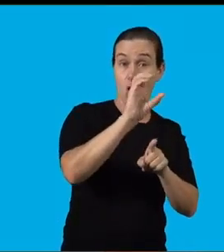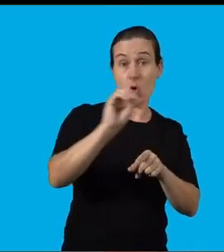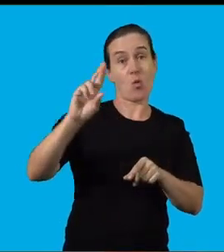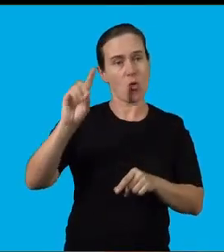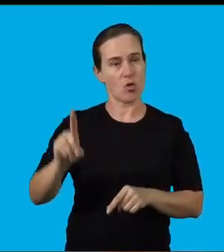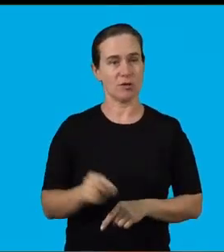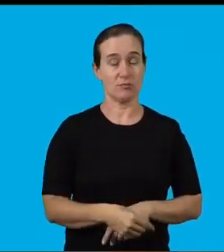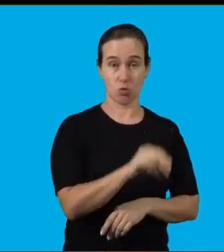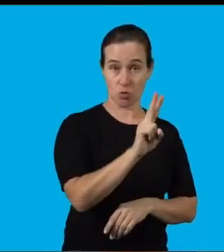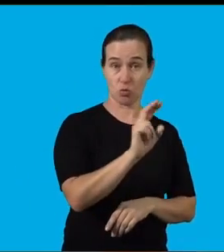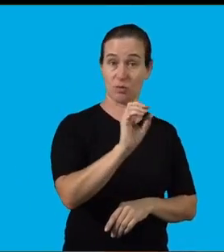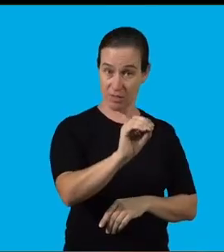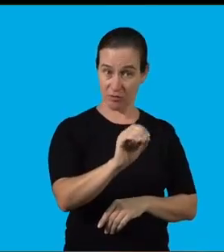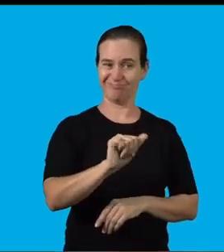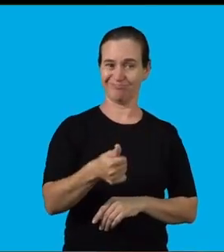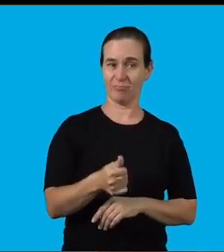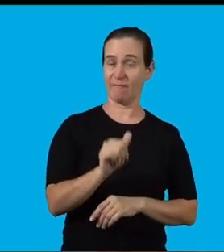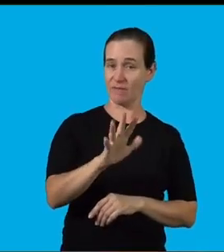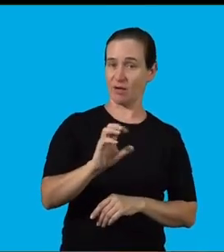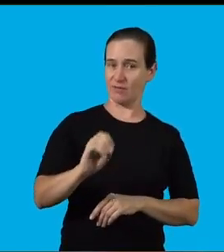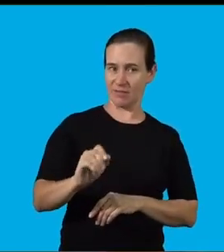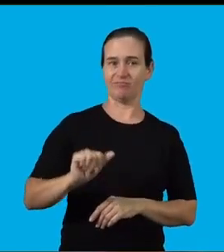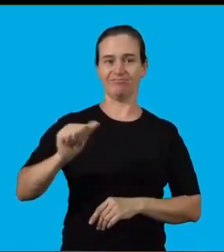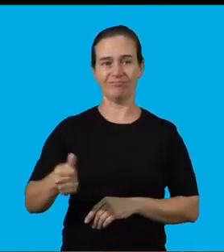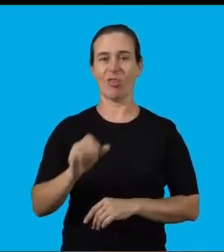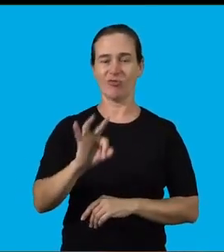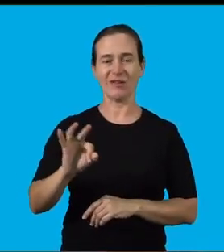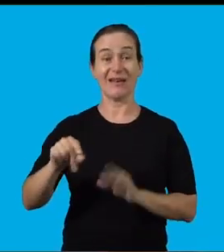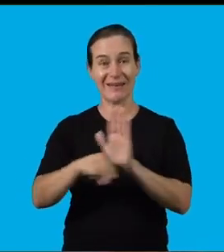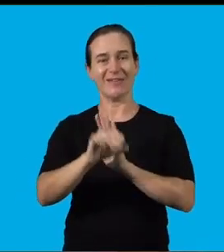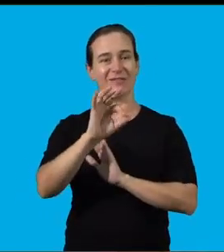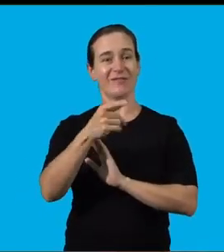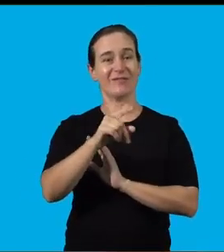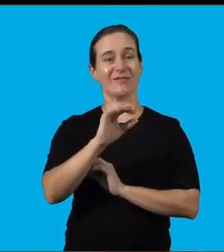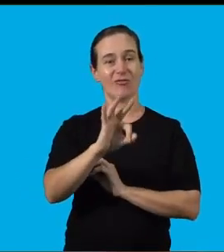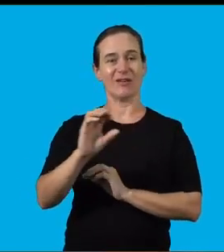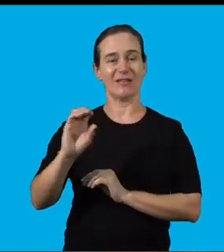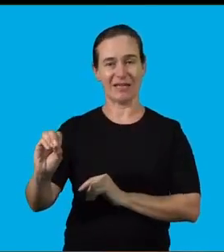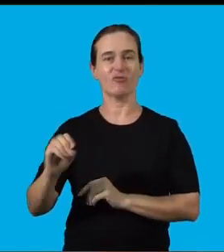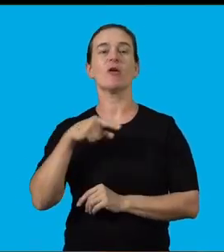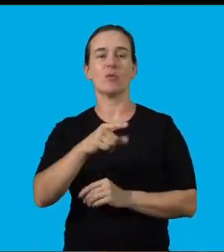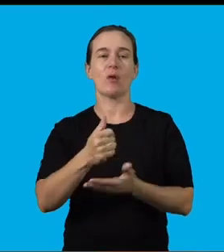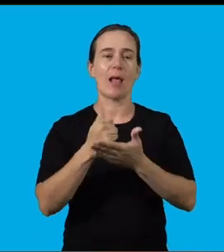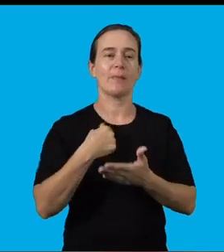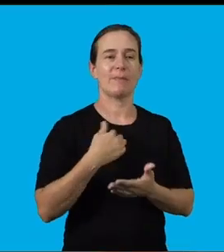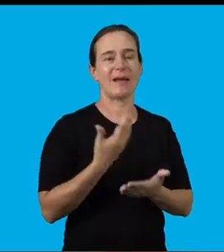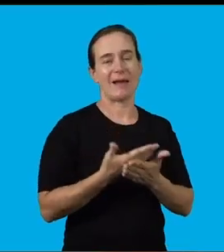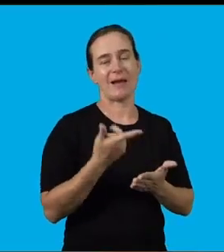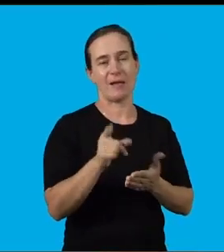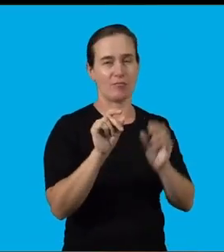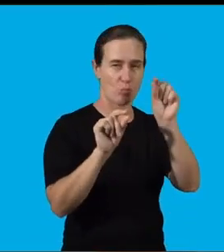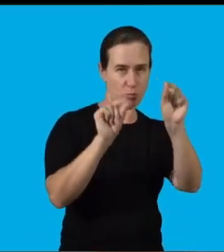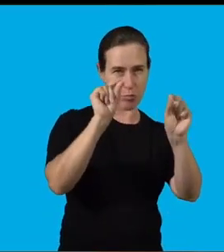sketch your graph. Once you've got these coordinates, you simply have to plot them. So write them as coordinates, okay? You're going to get a mark